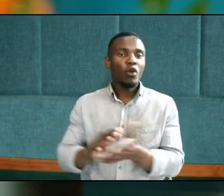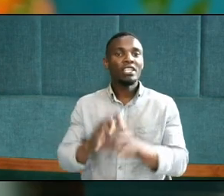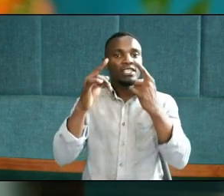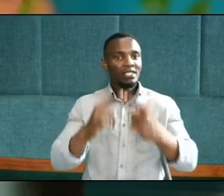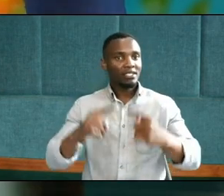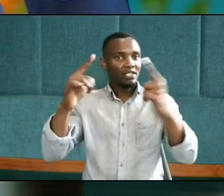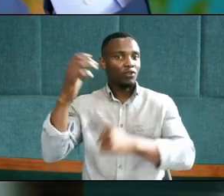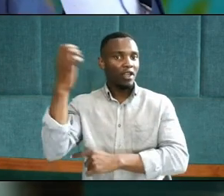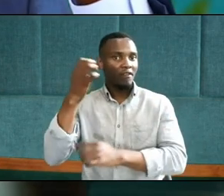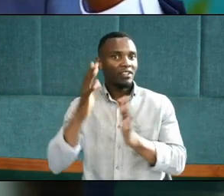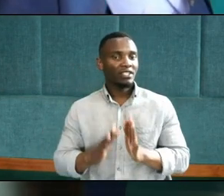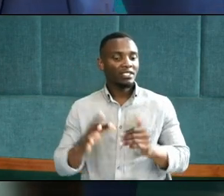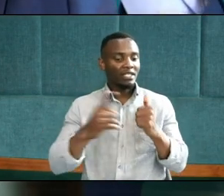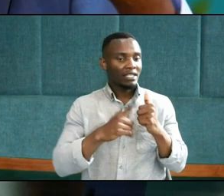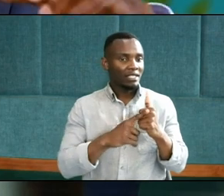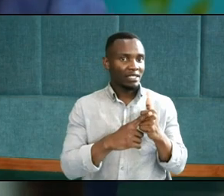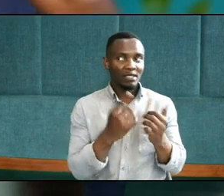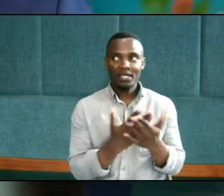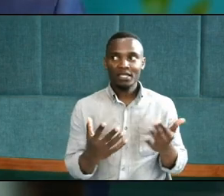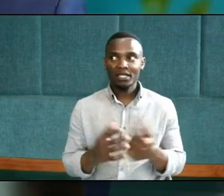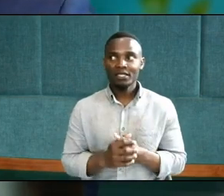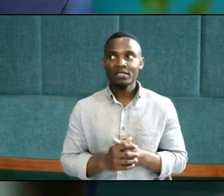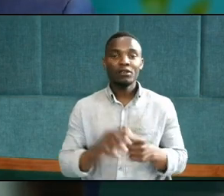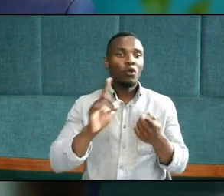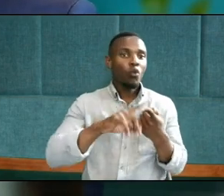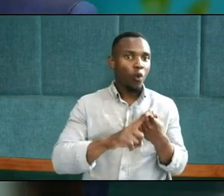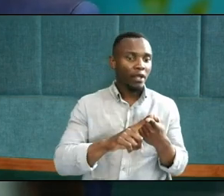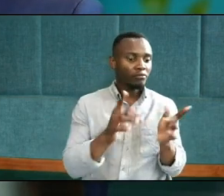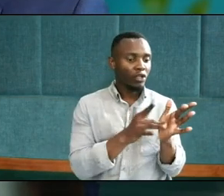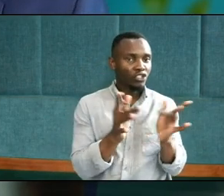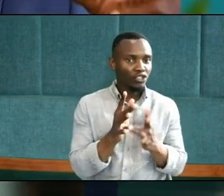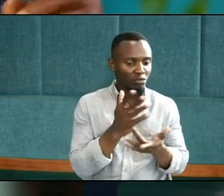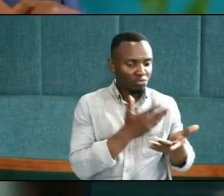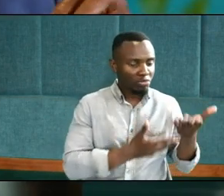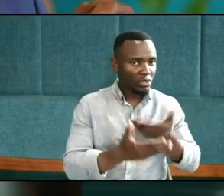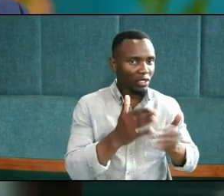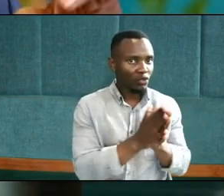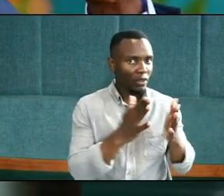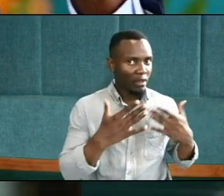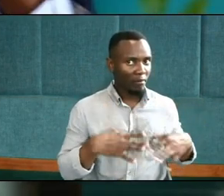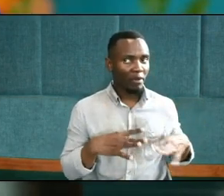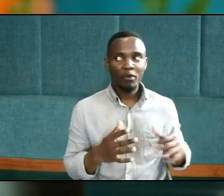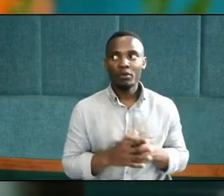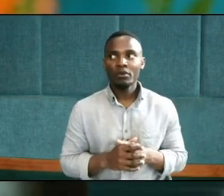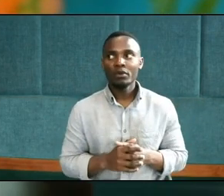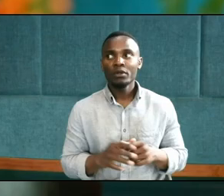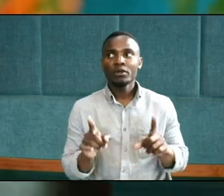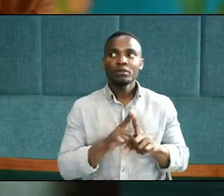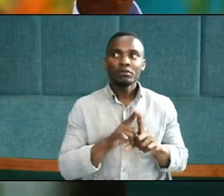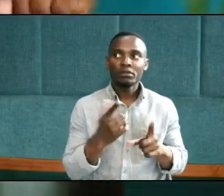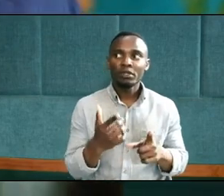one. 6 C's. Jesus mingled with the people. So what did he do? He contacted people. Jesus contacted people. One of the